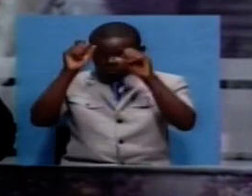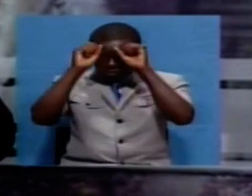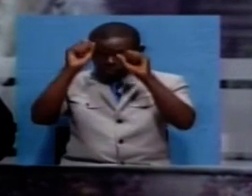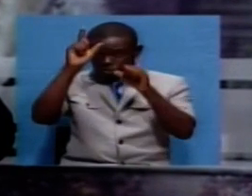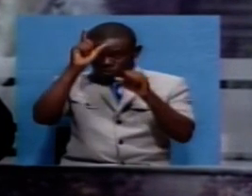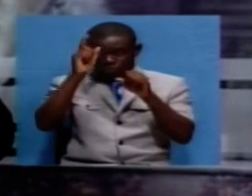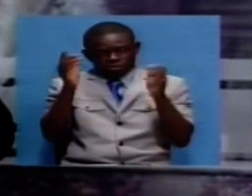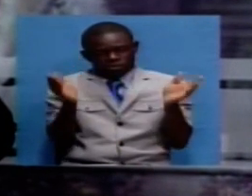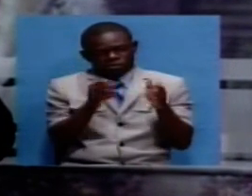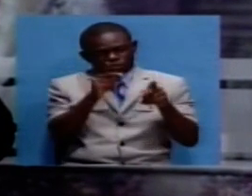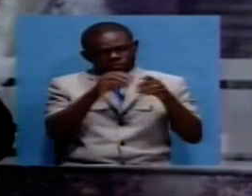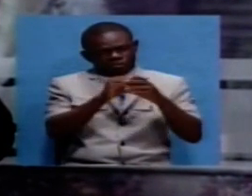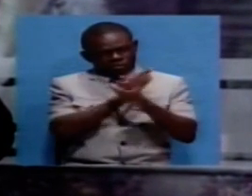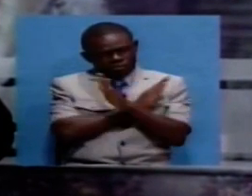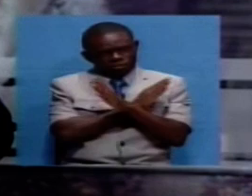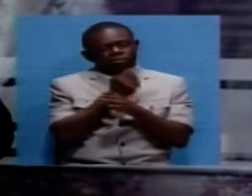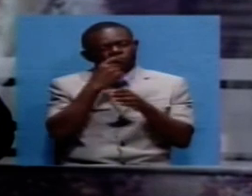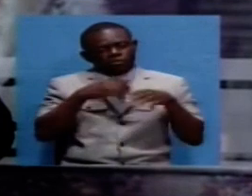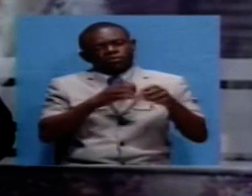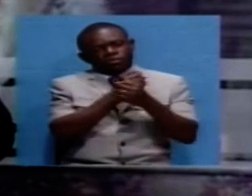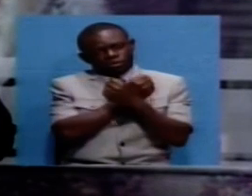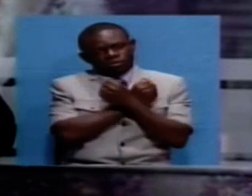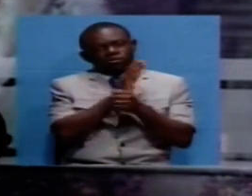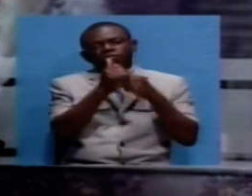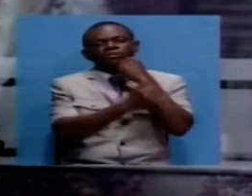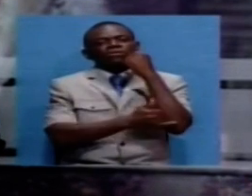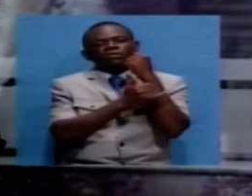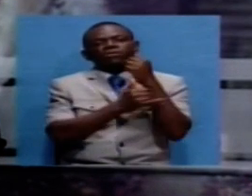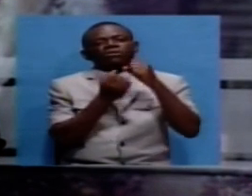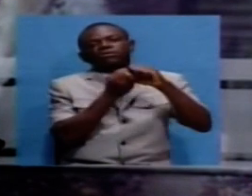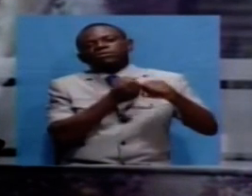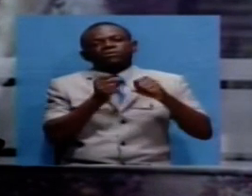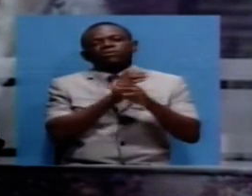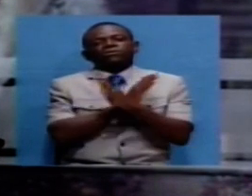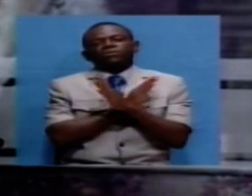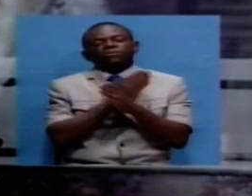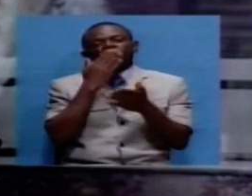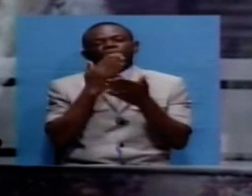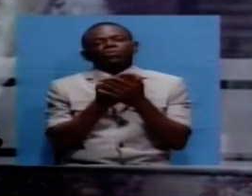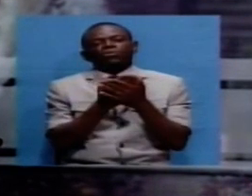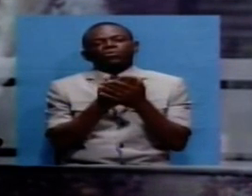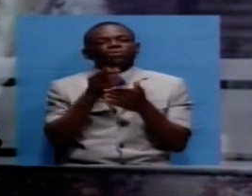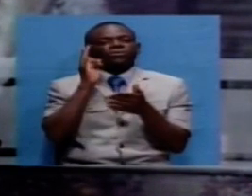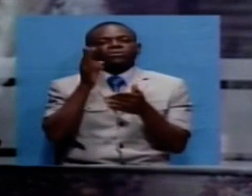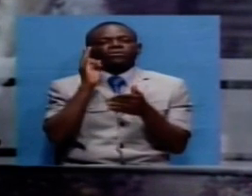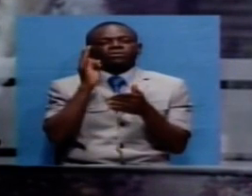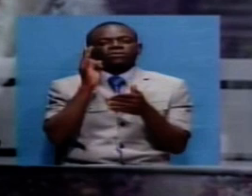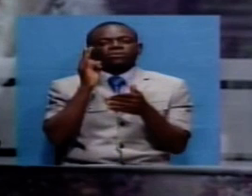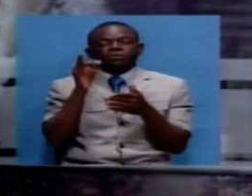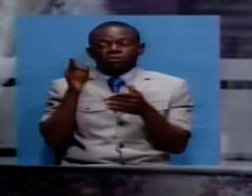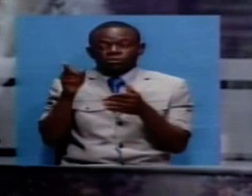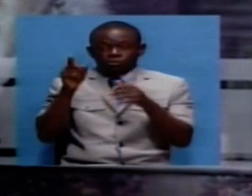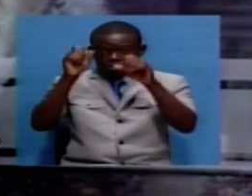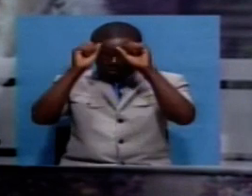country's good democratic reputation. And President Lungu has disclosed that there are calculated schemes to